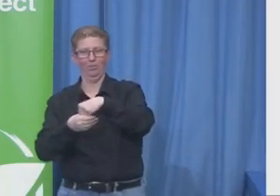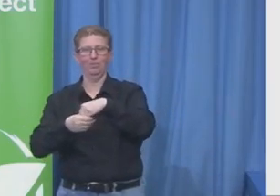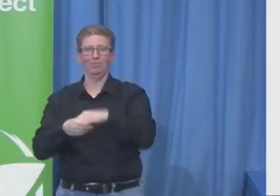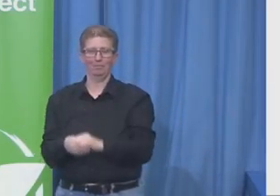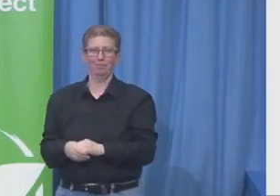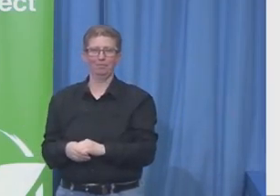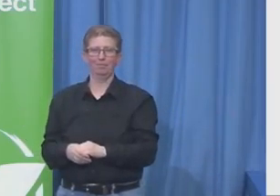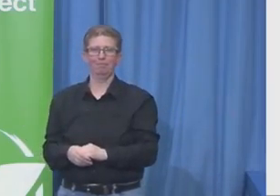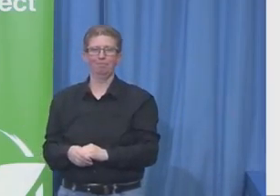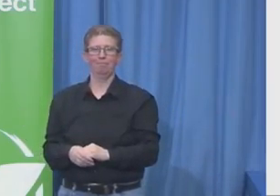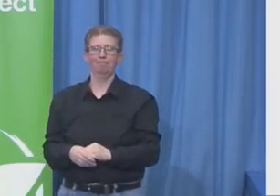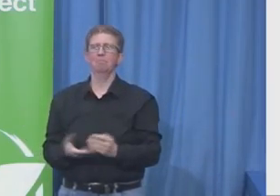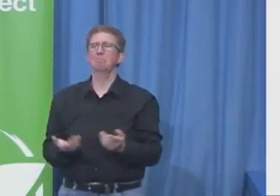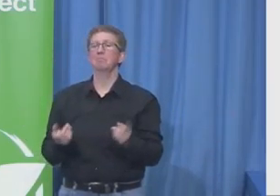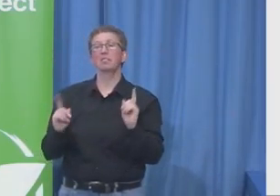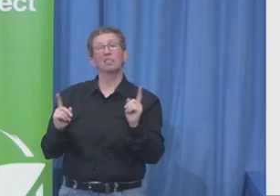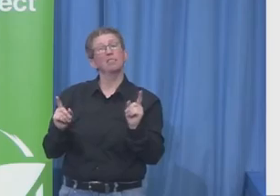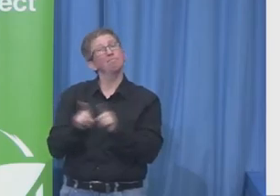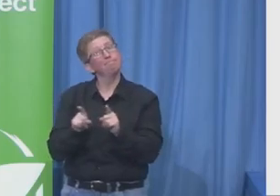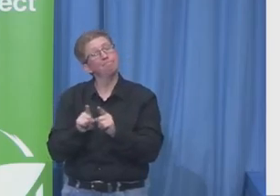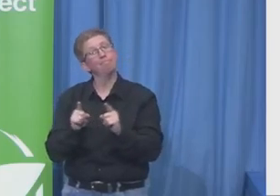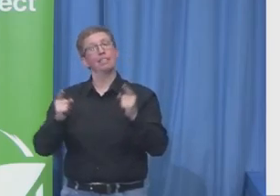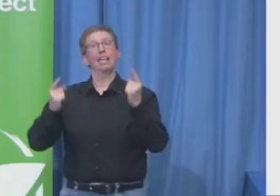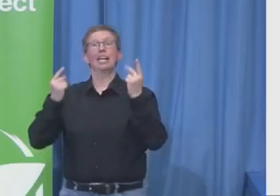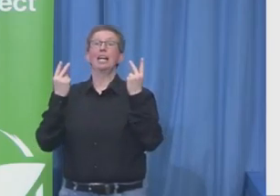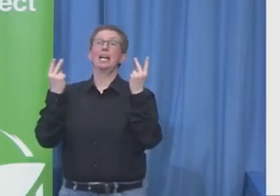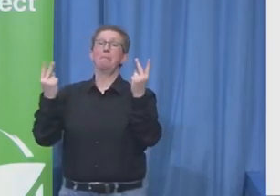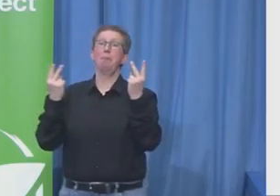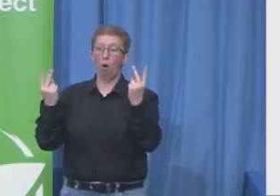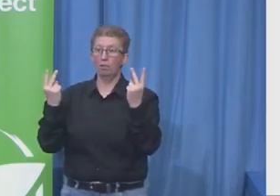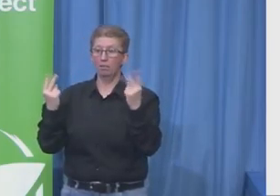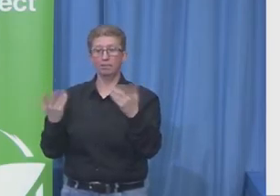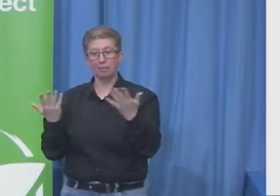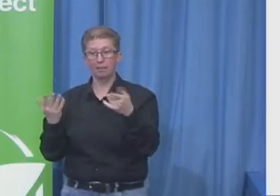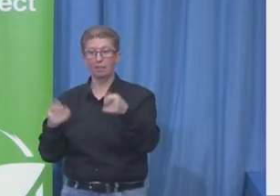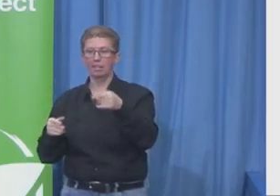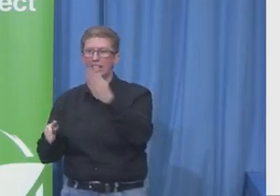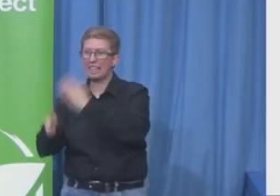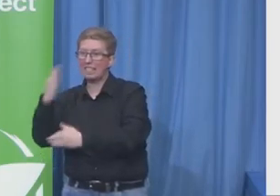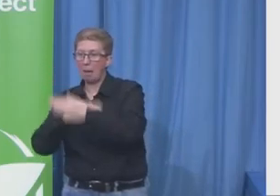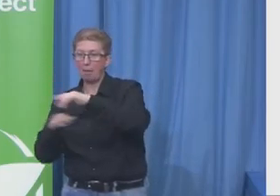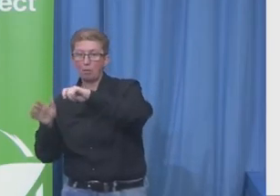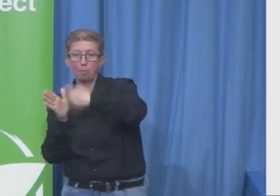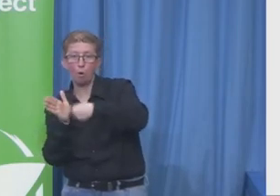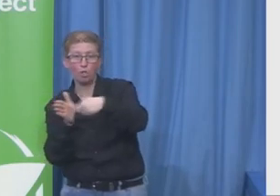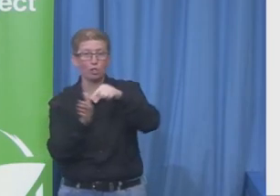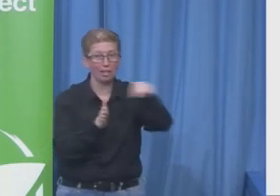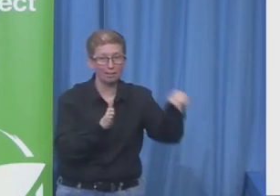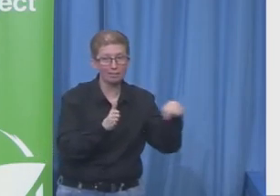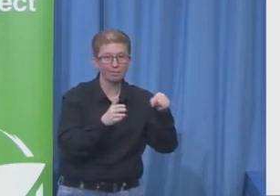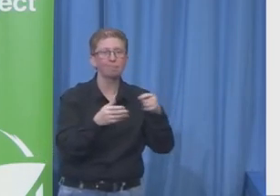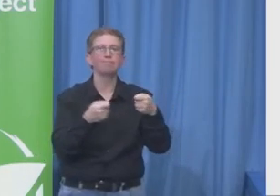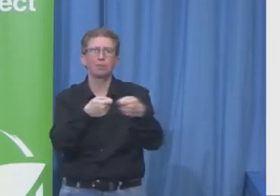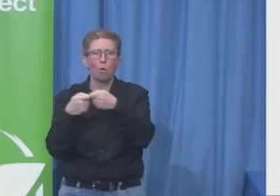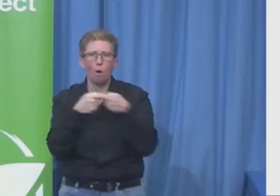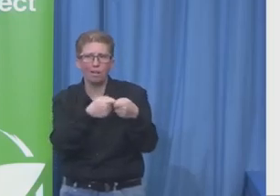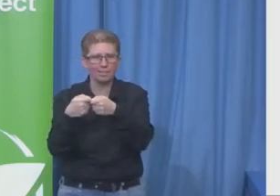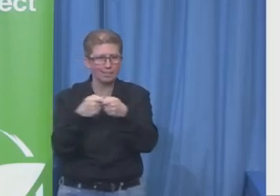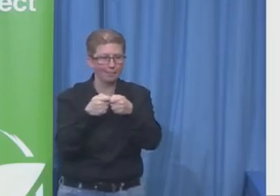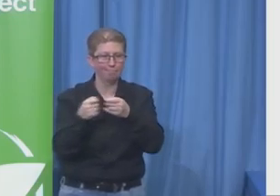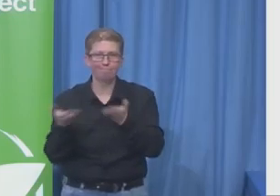projects. The approach that I take as advisor is based on three pillars. The first one